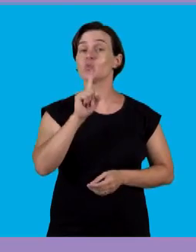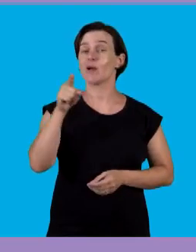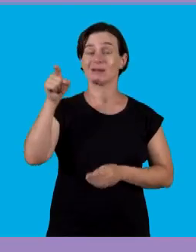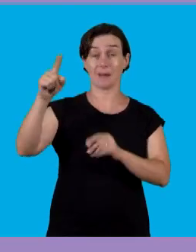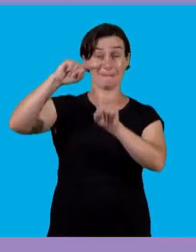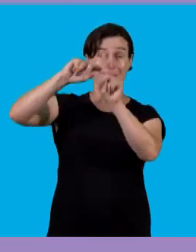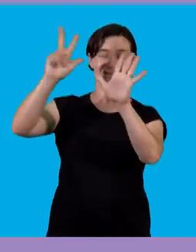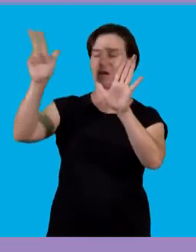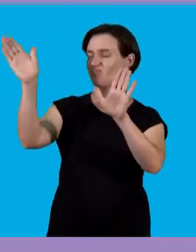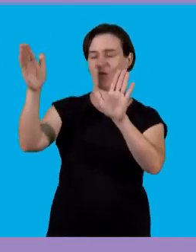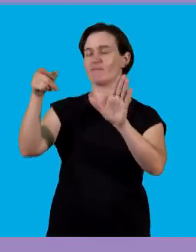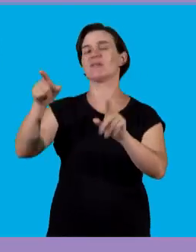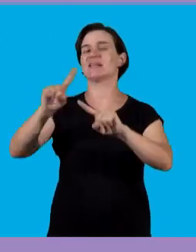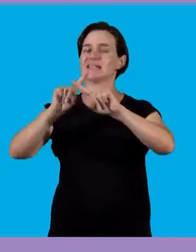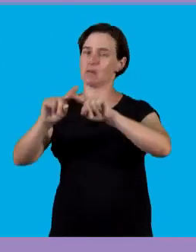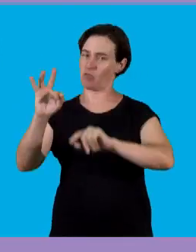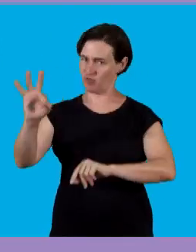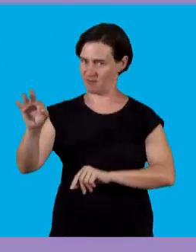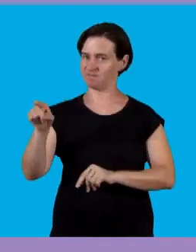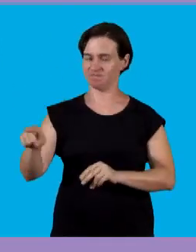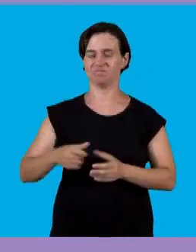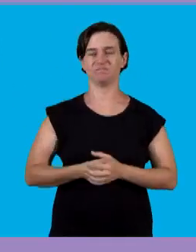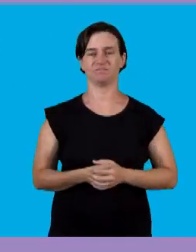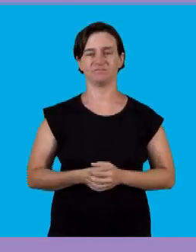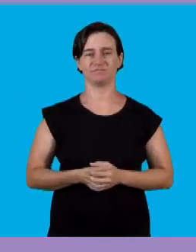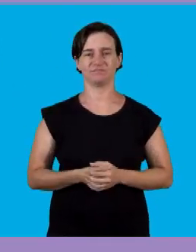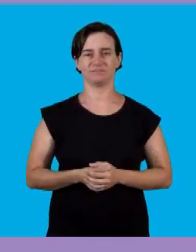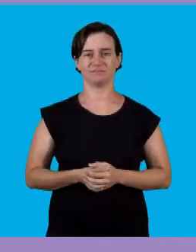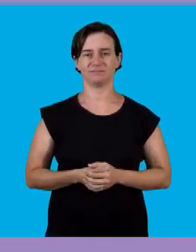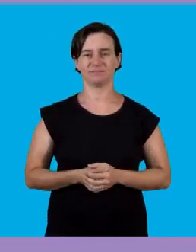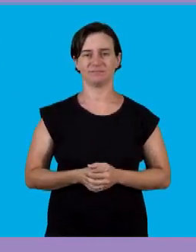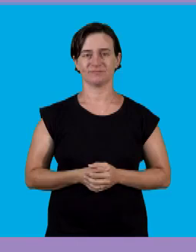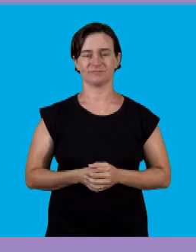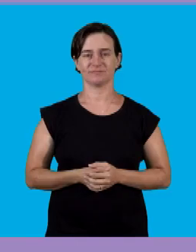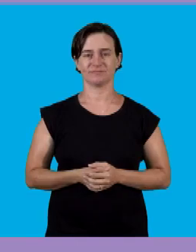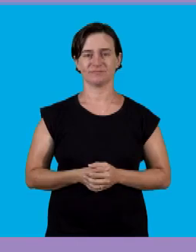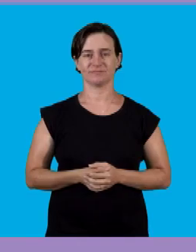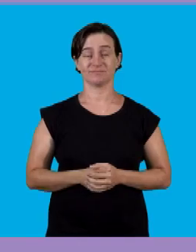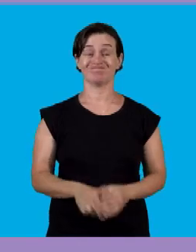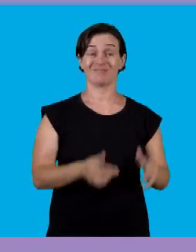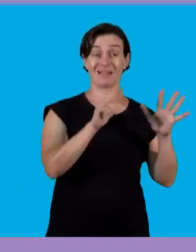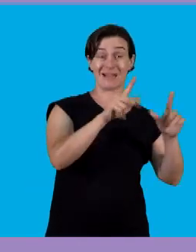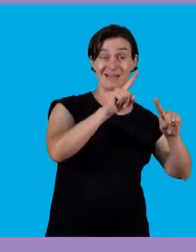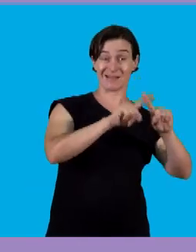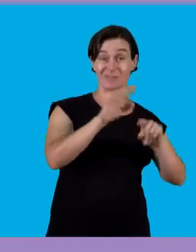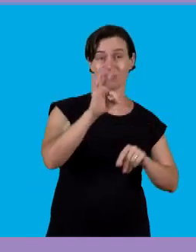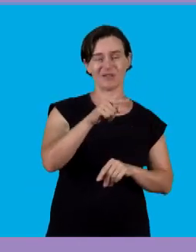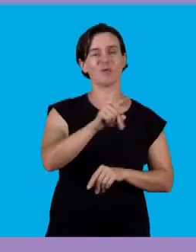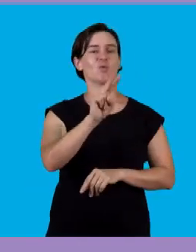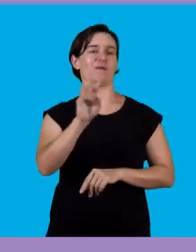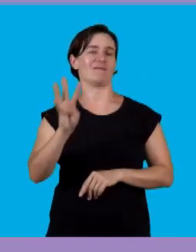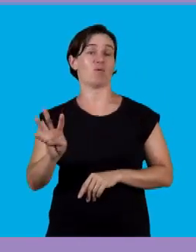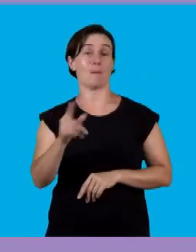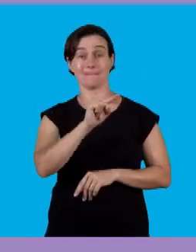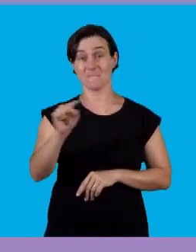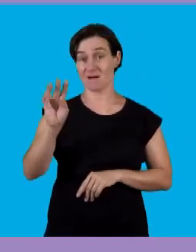to use that first part of our rule as a multiply by 3, because 8 multiplied by 3 does